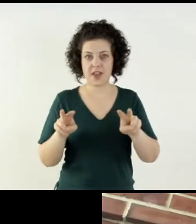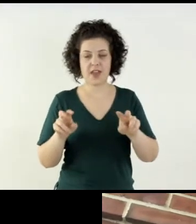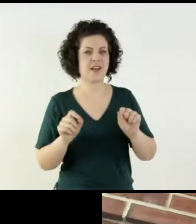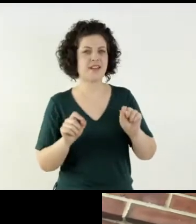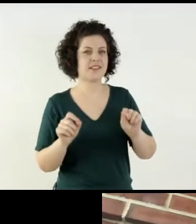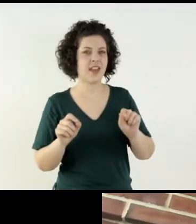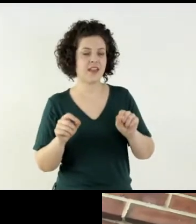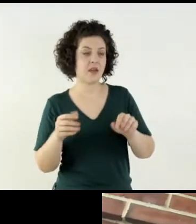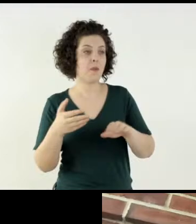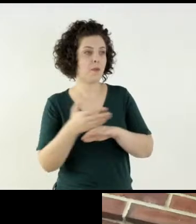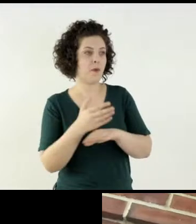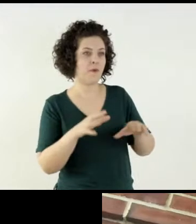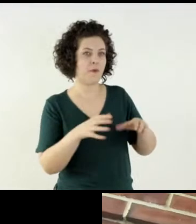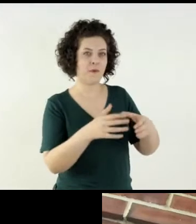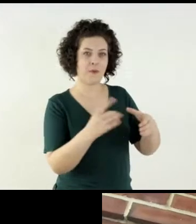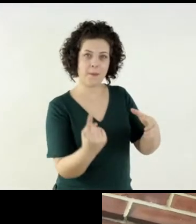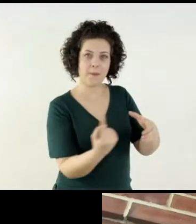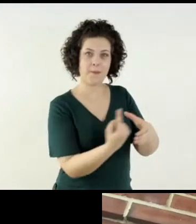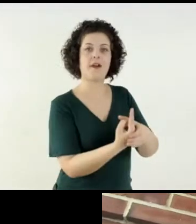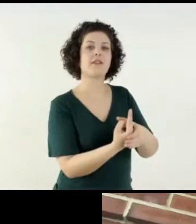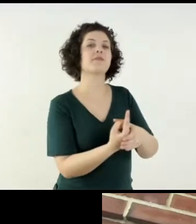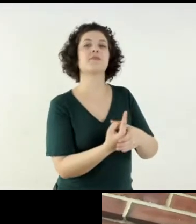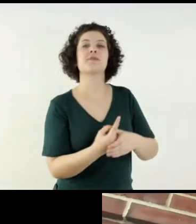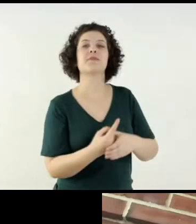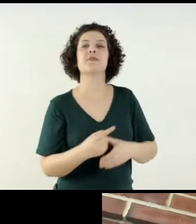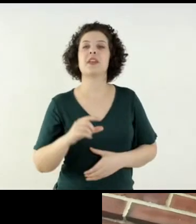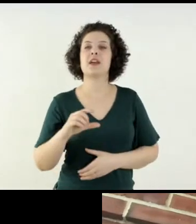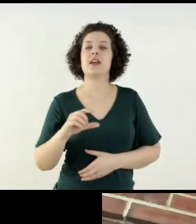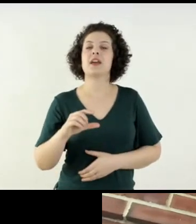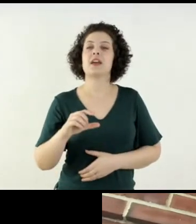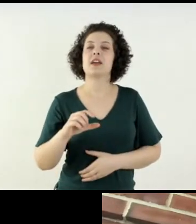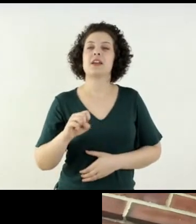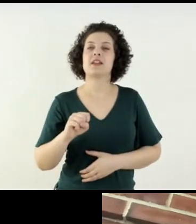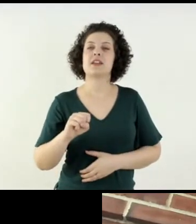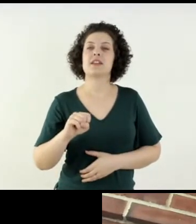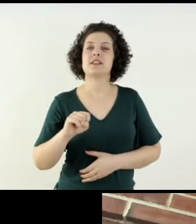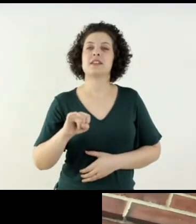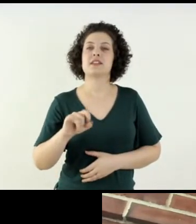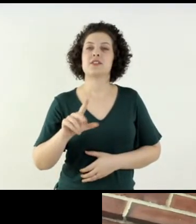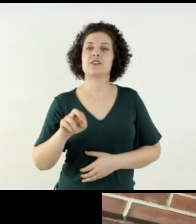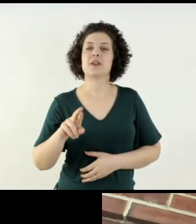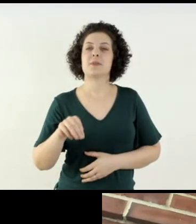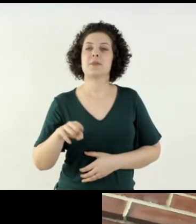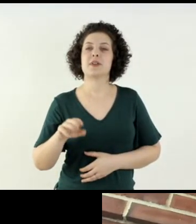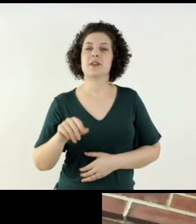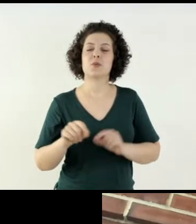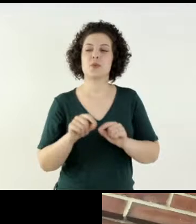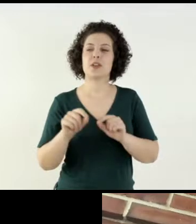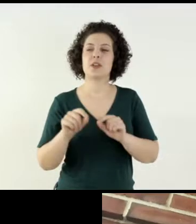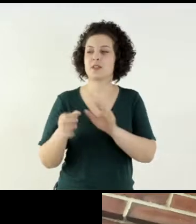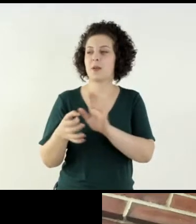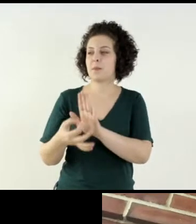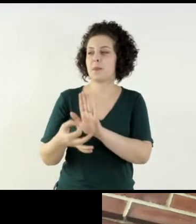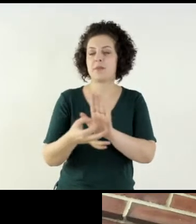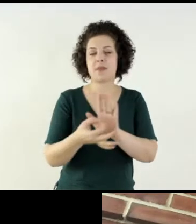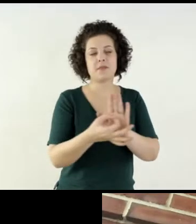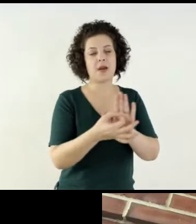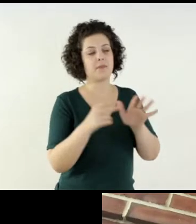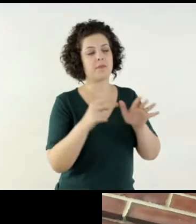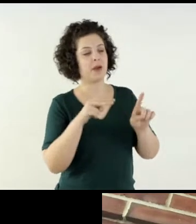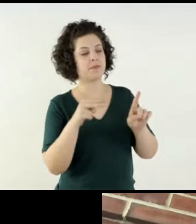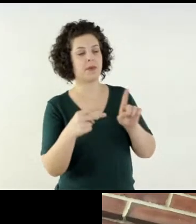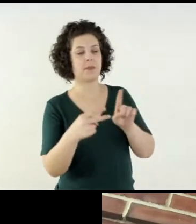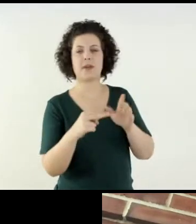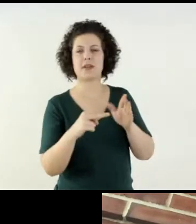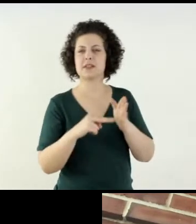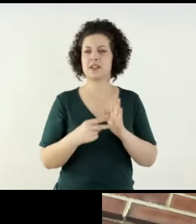these notions of vision, you know, also signify. And in fact, it's not surprising because